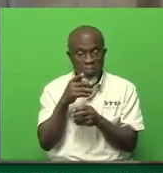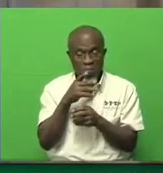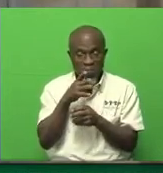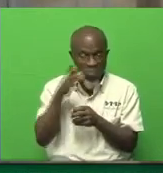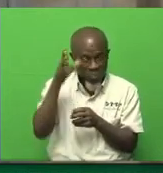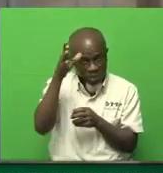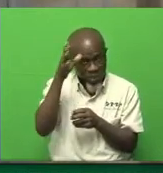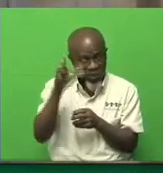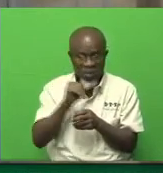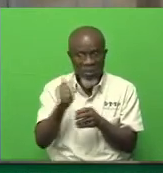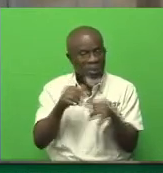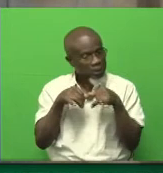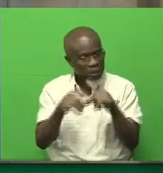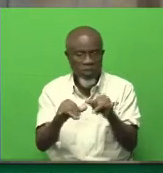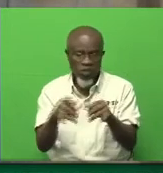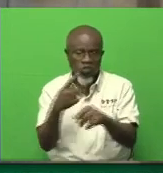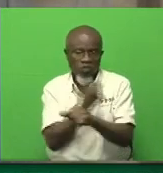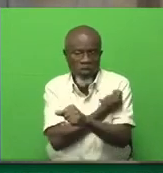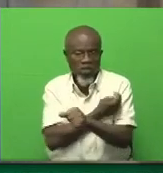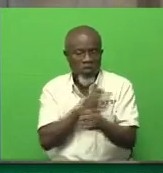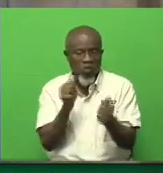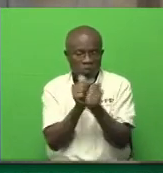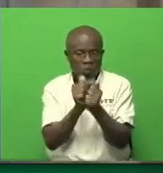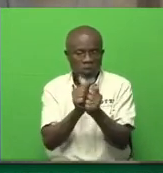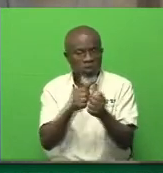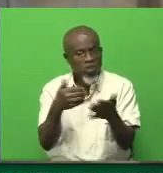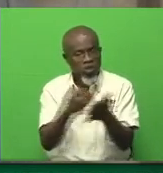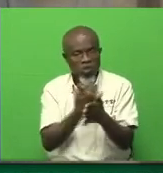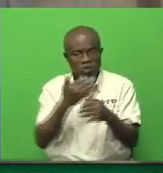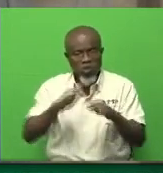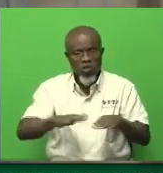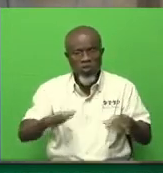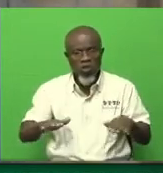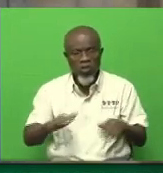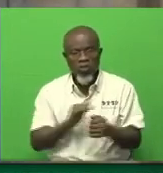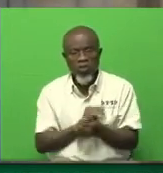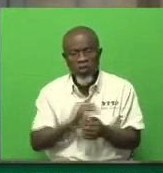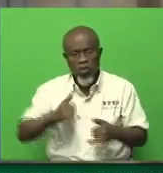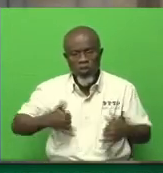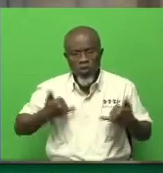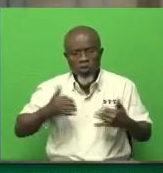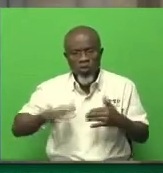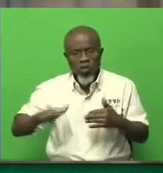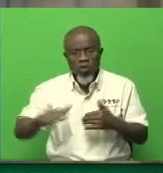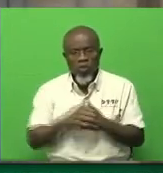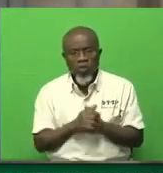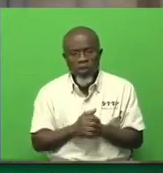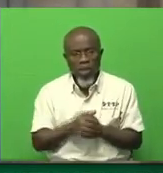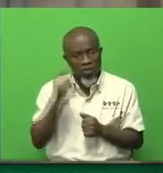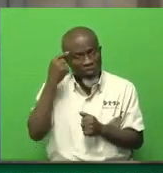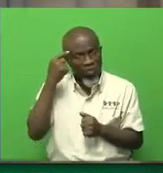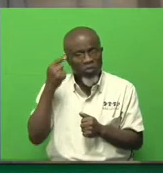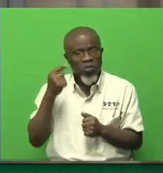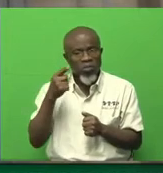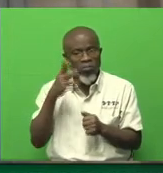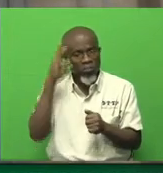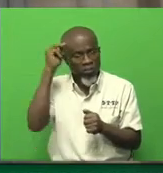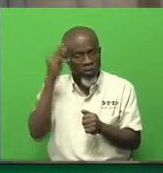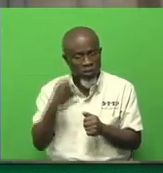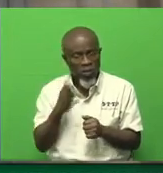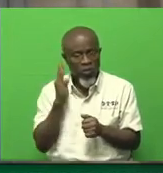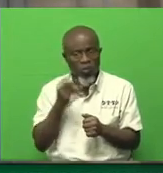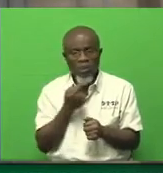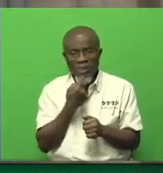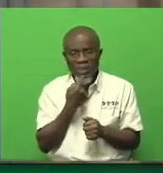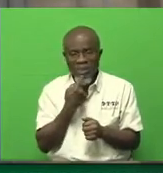guard cities these viruses and we have a lower vaccination rate right now I thought in Minnesota spent some time you know